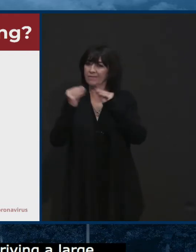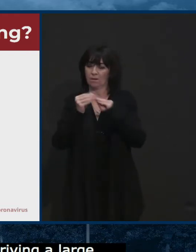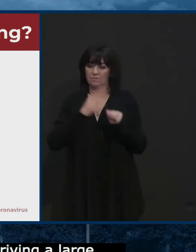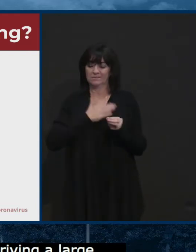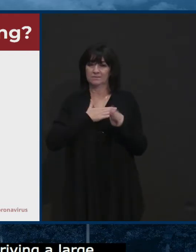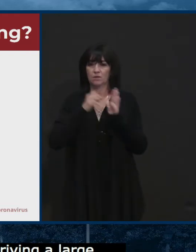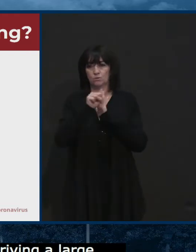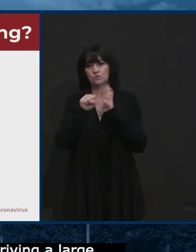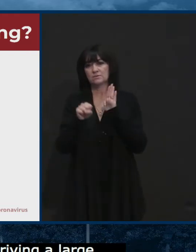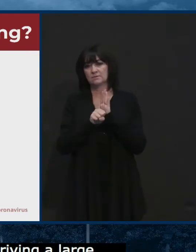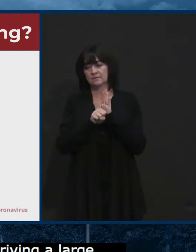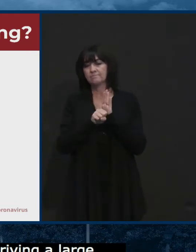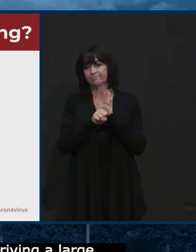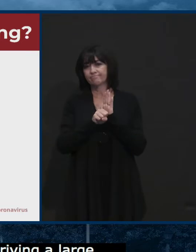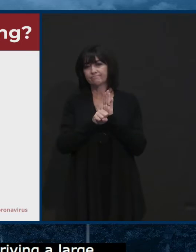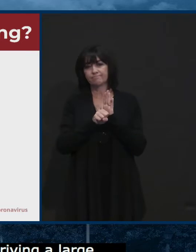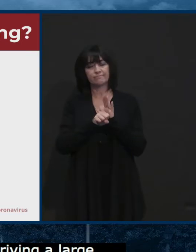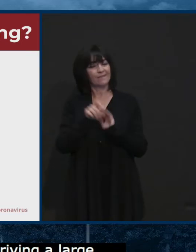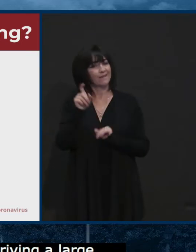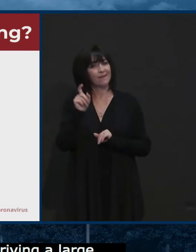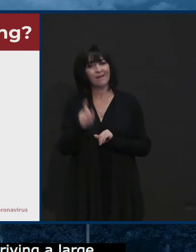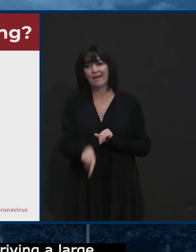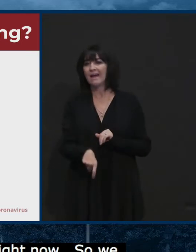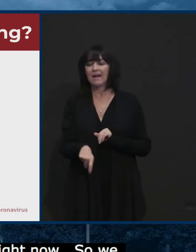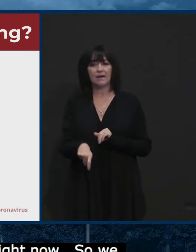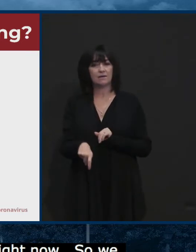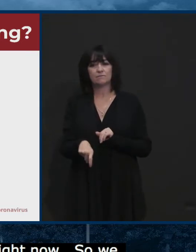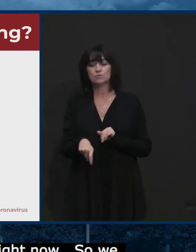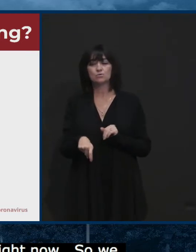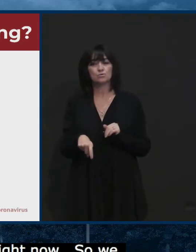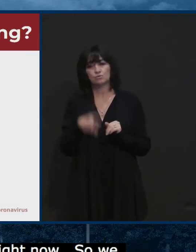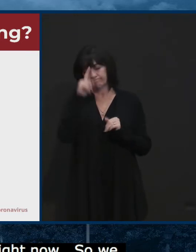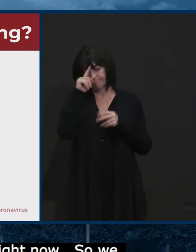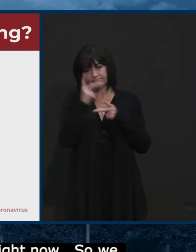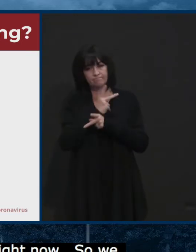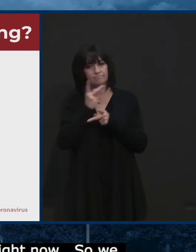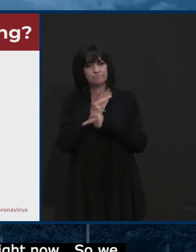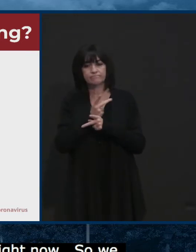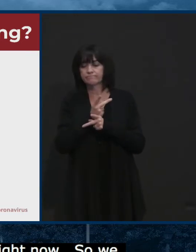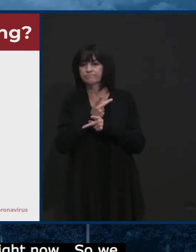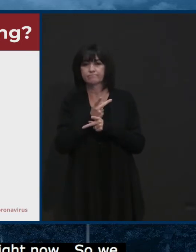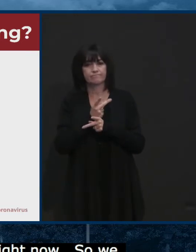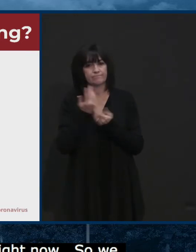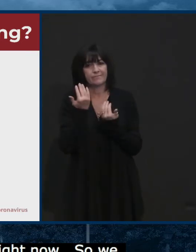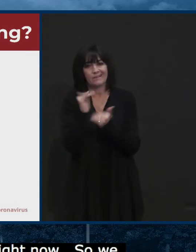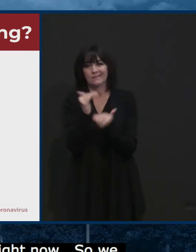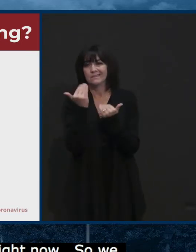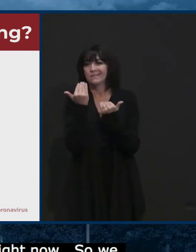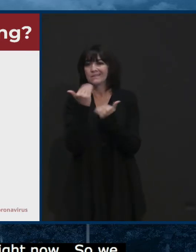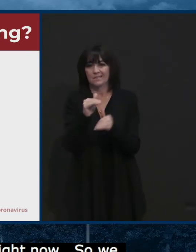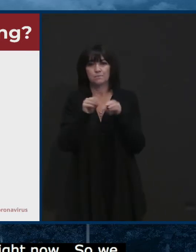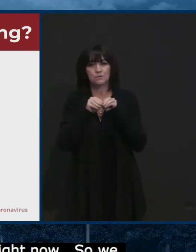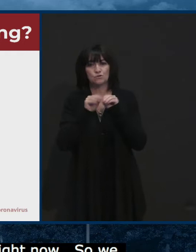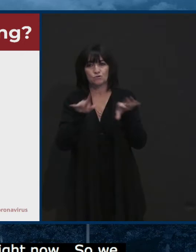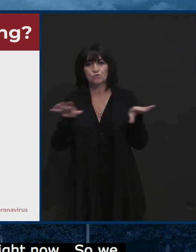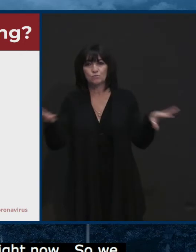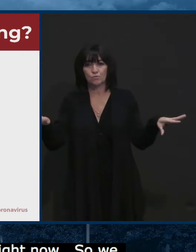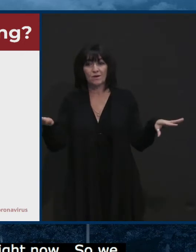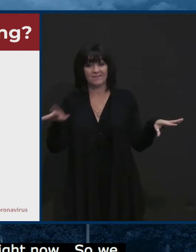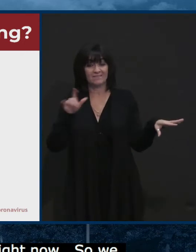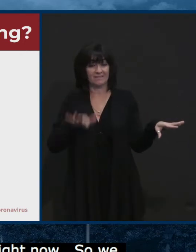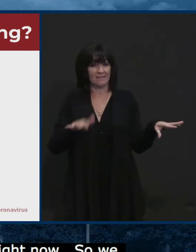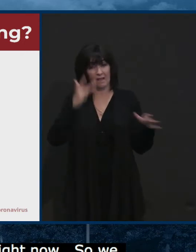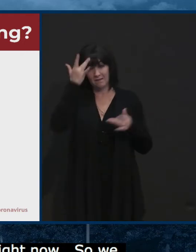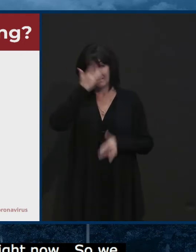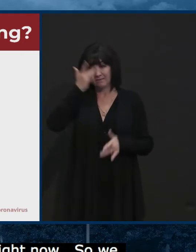we have to get a handle on how we approach social activities, because this is how this virus is being transmitted. And